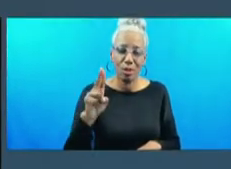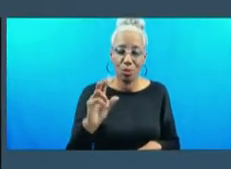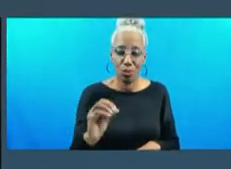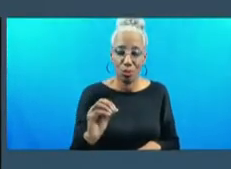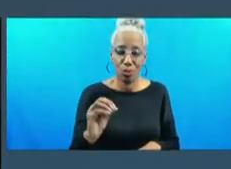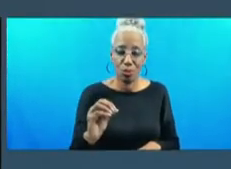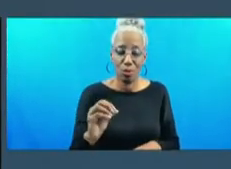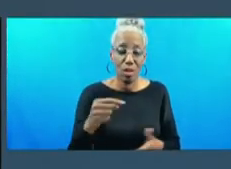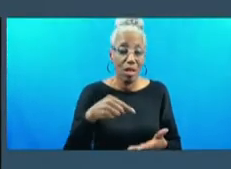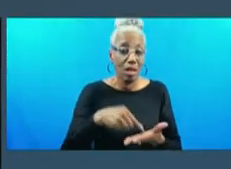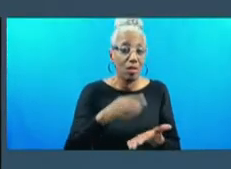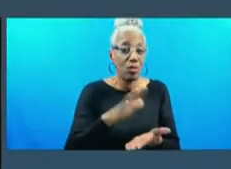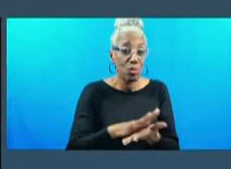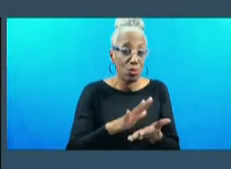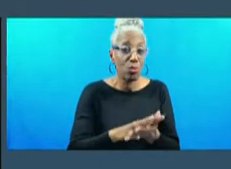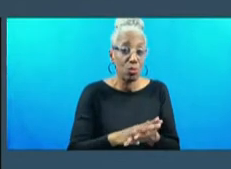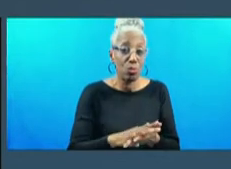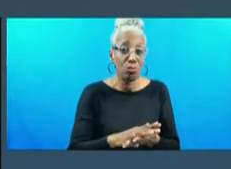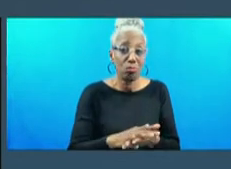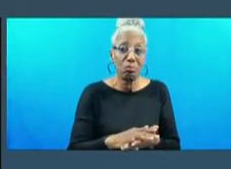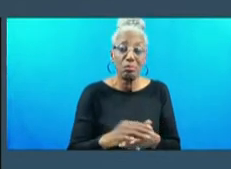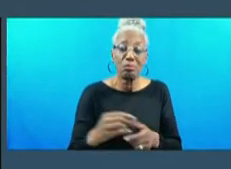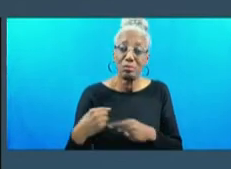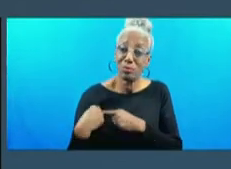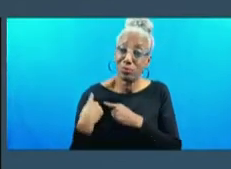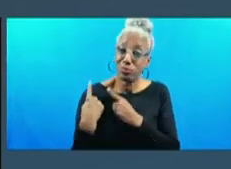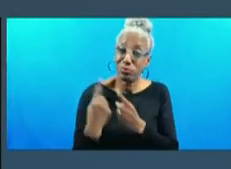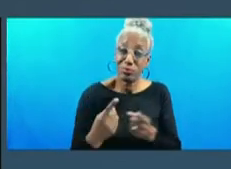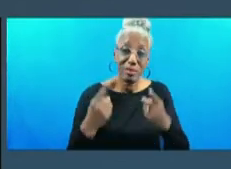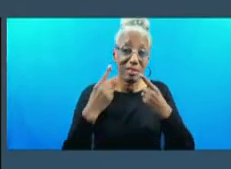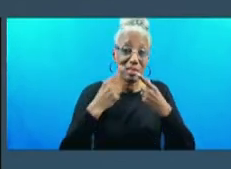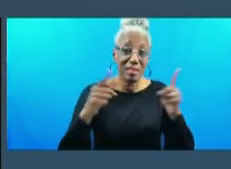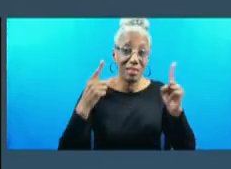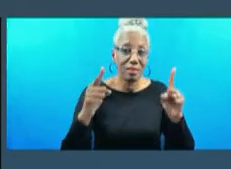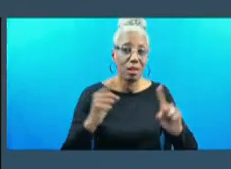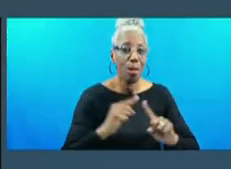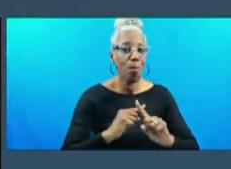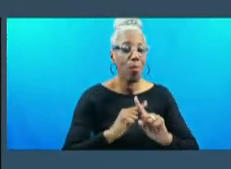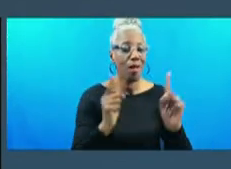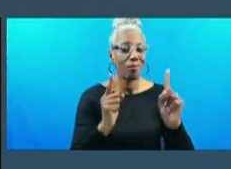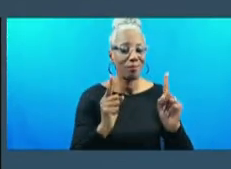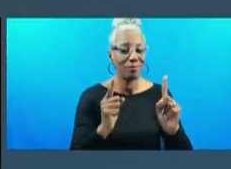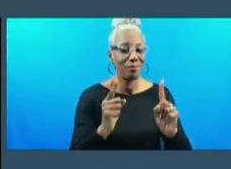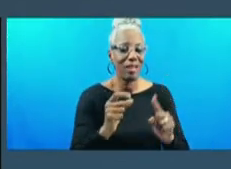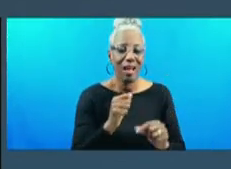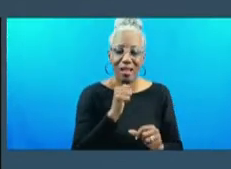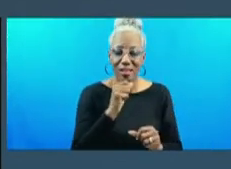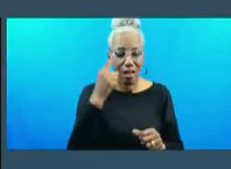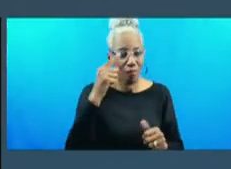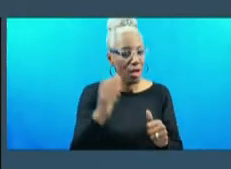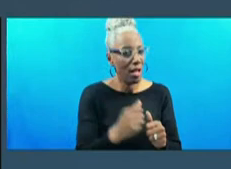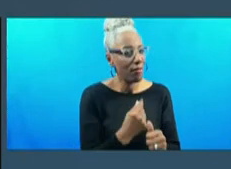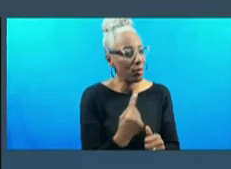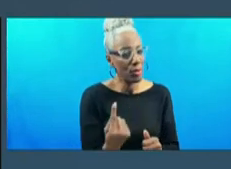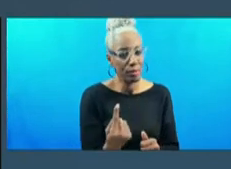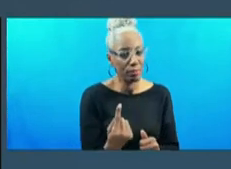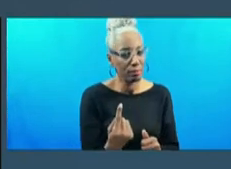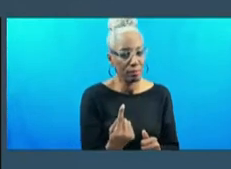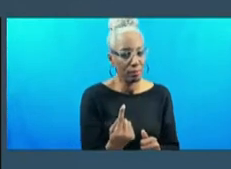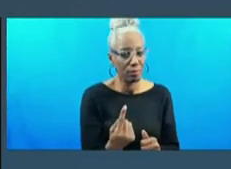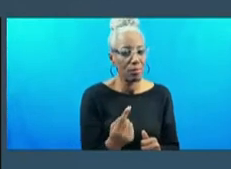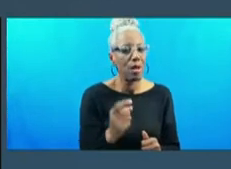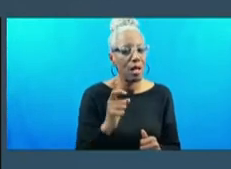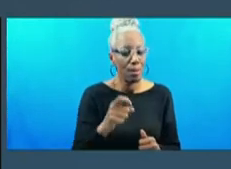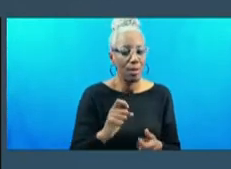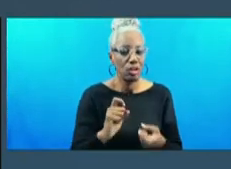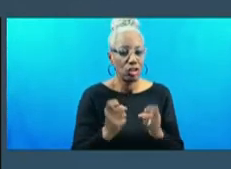everyone. And we all have to be connected on what we need to do to change that history for the betterment of our children. And we all have a